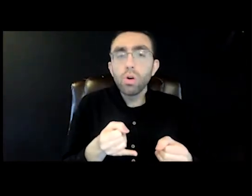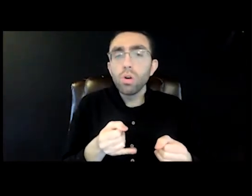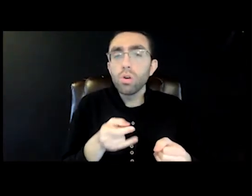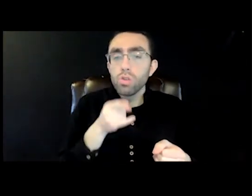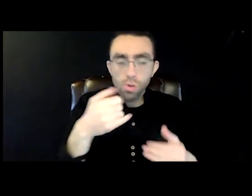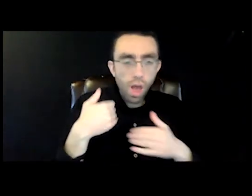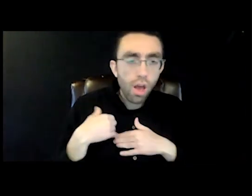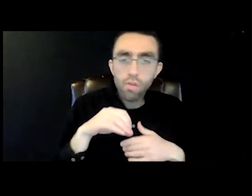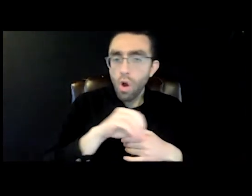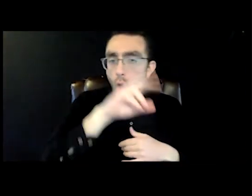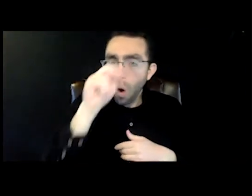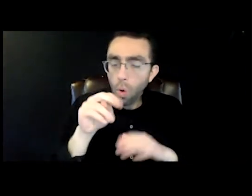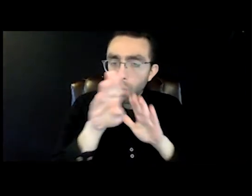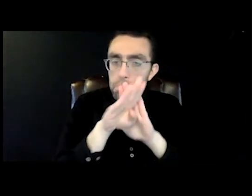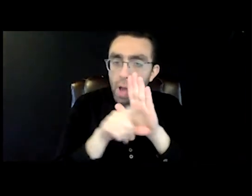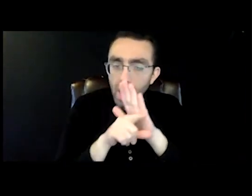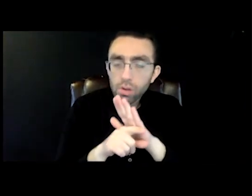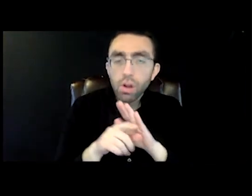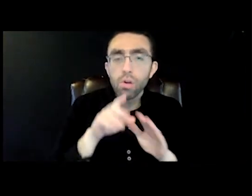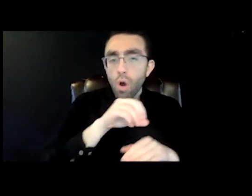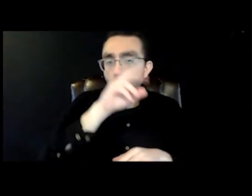our own backgrounds, our own families,